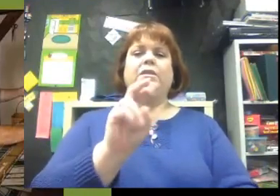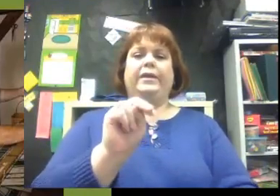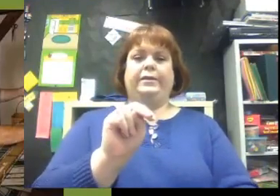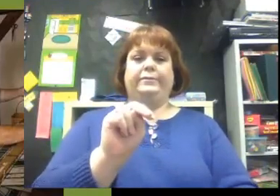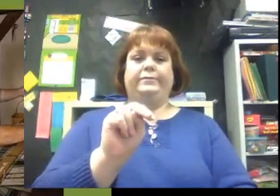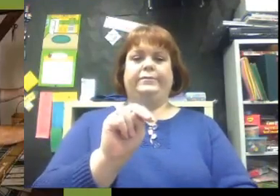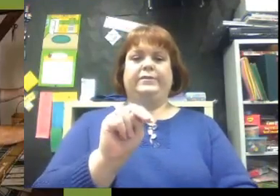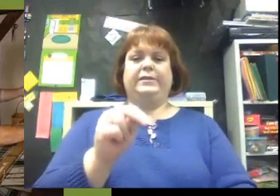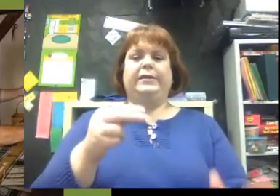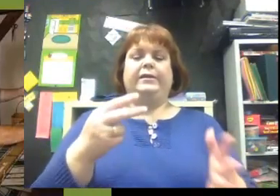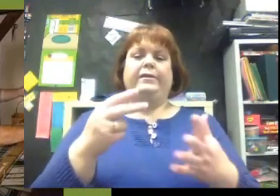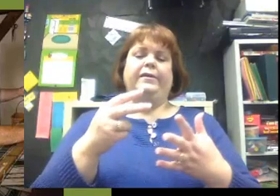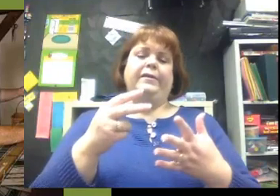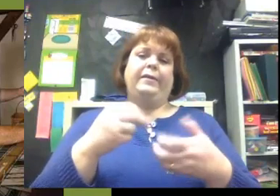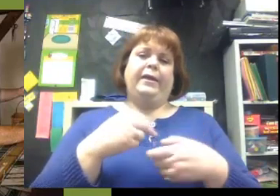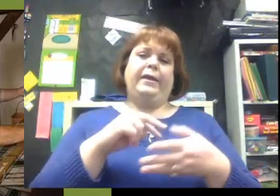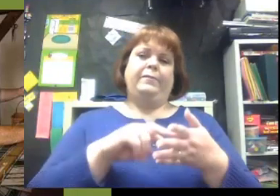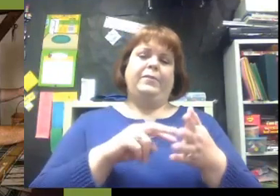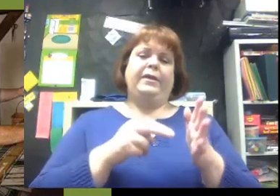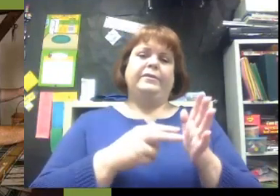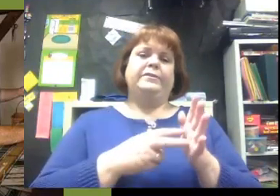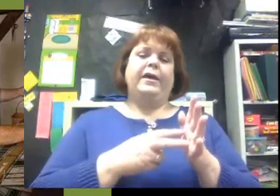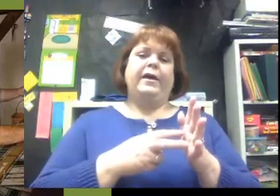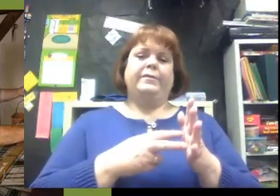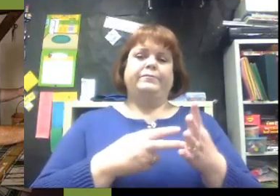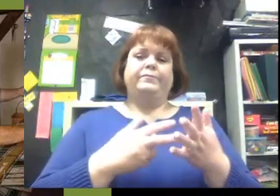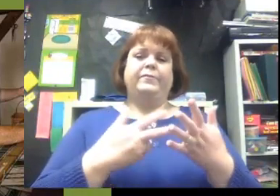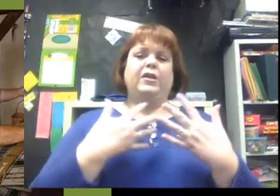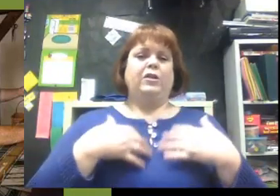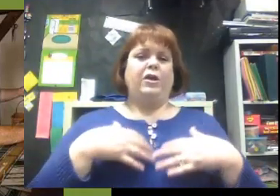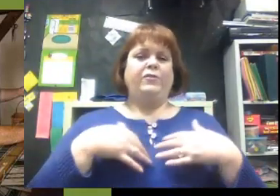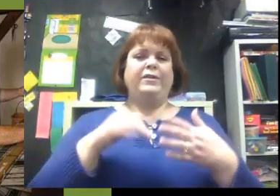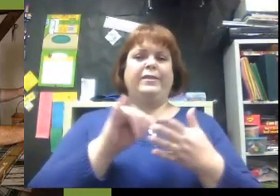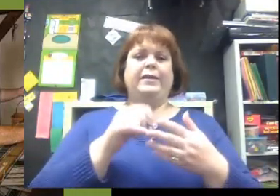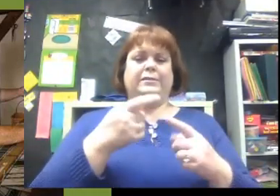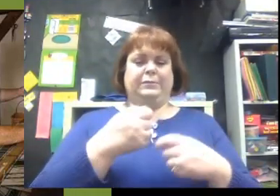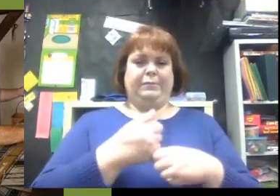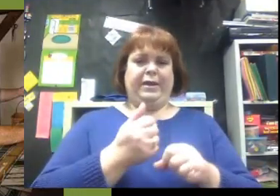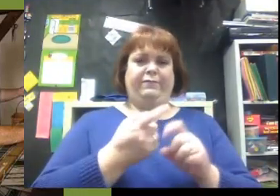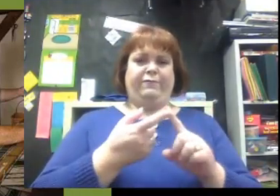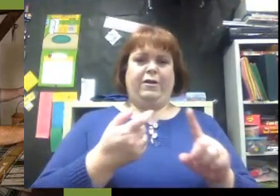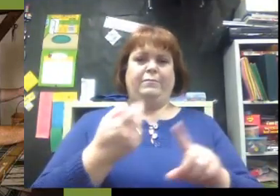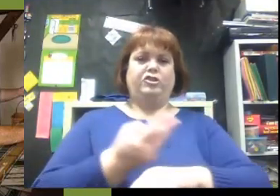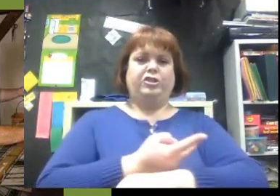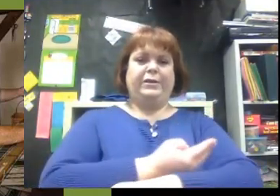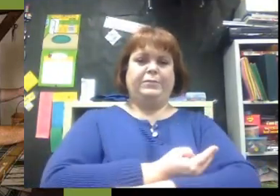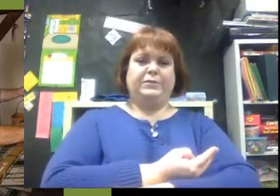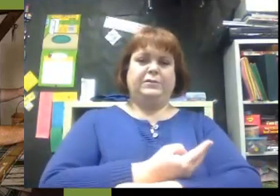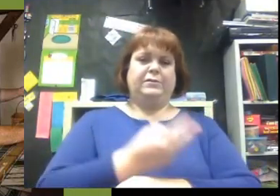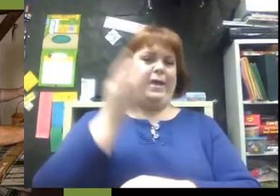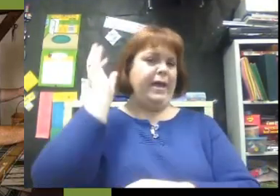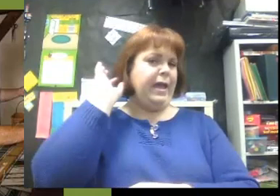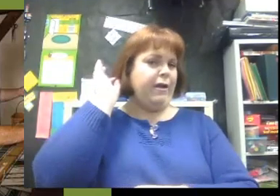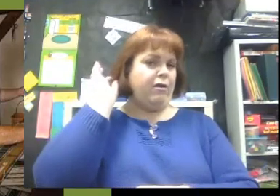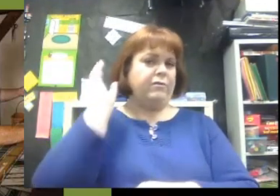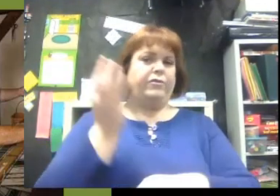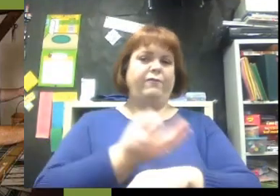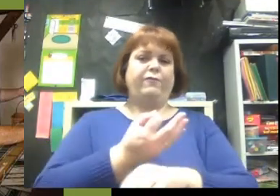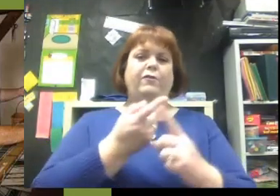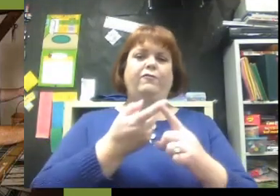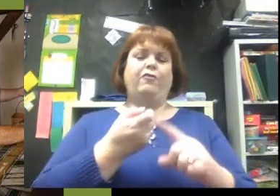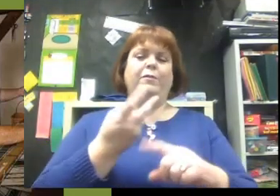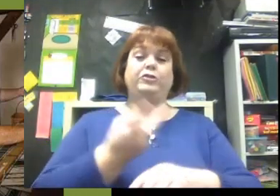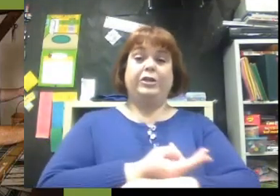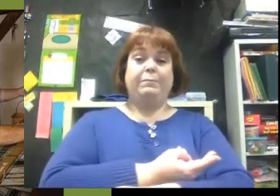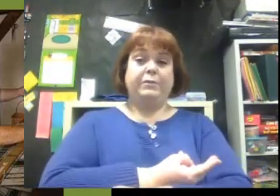Woolen. It means clothing that's made from sheep's hair. The fur